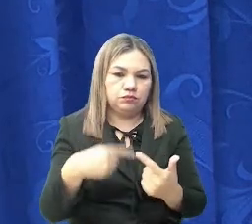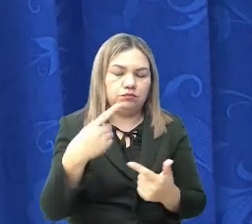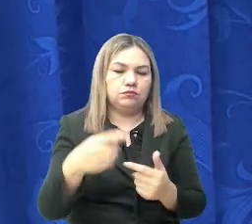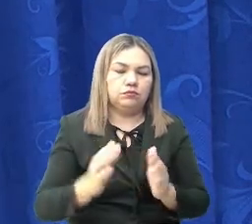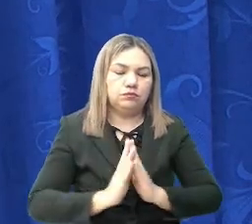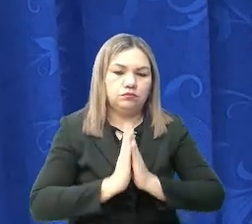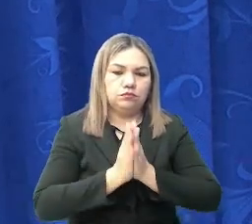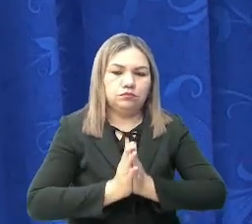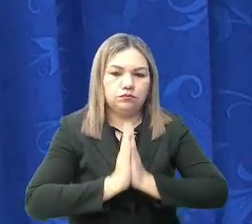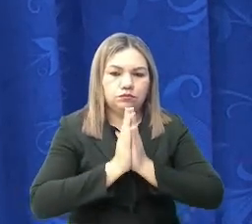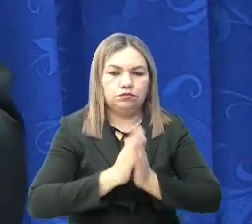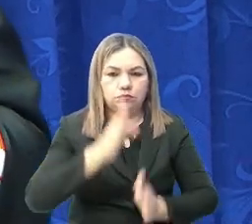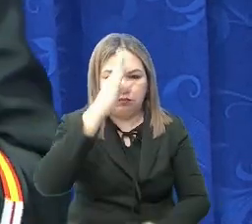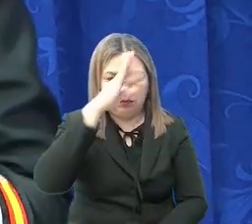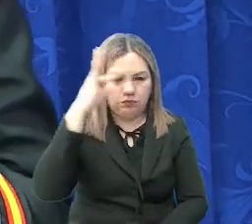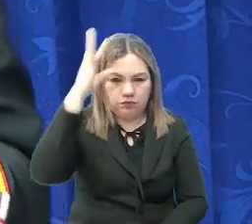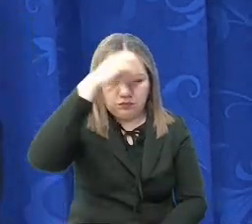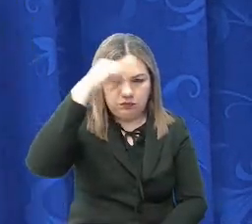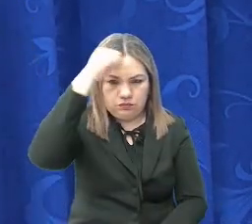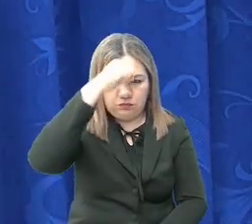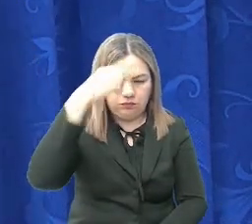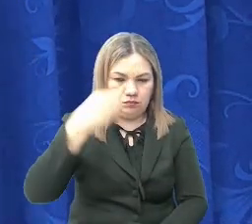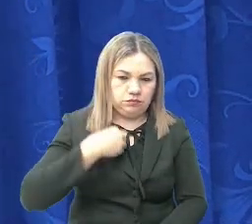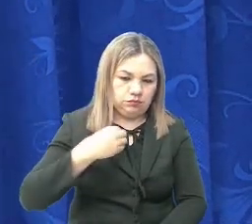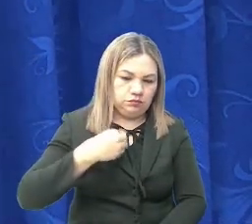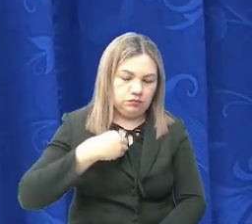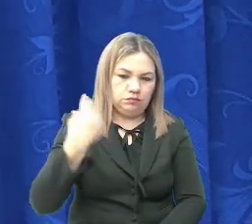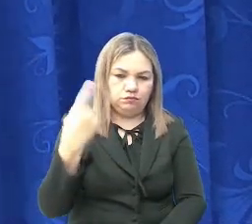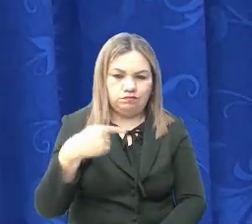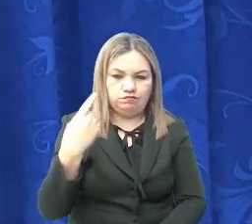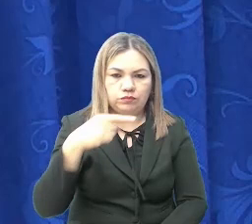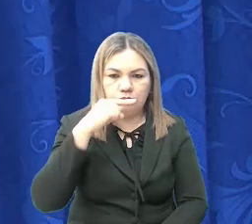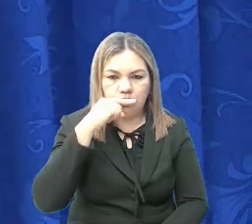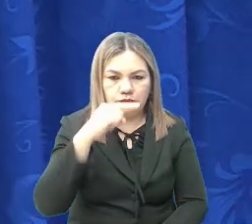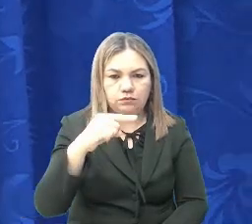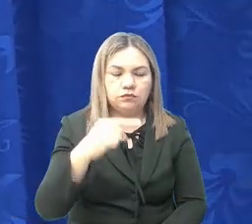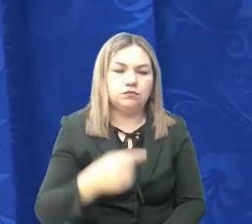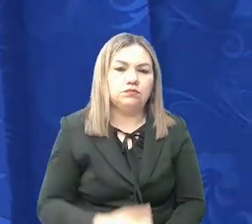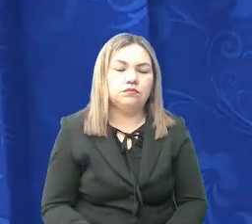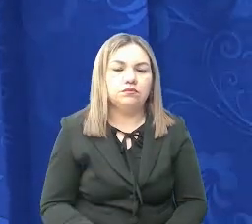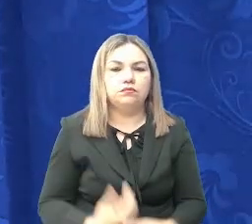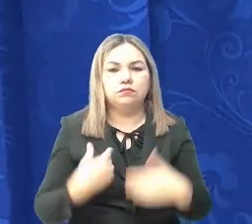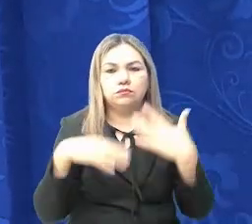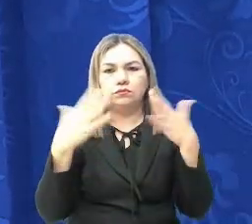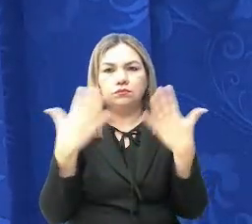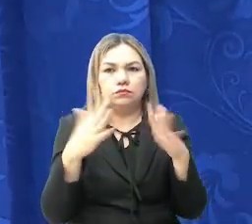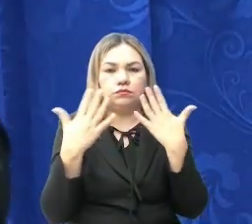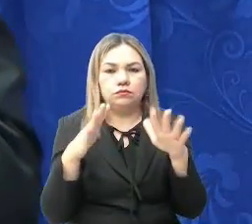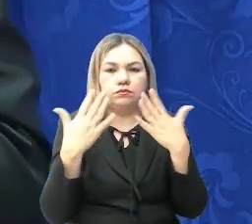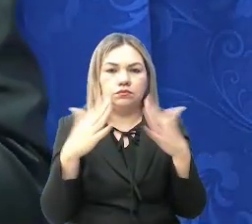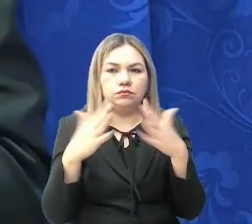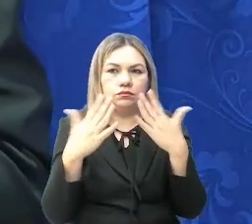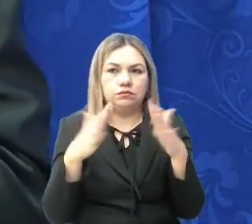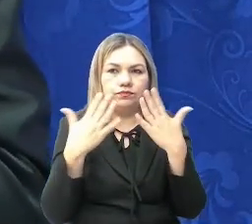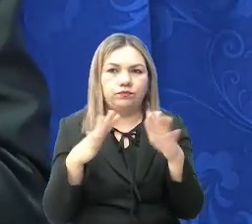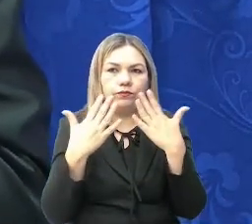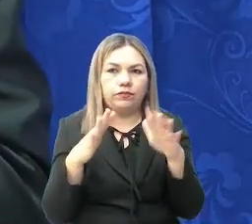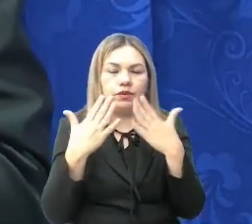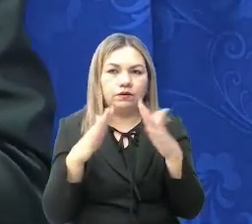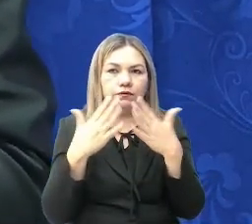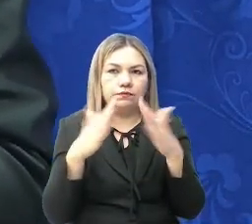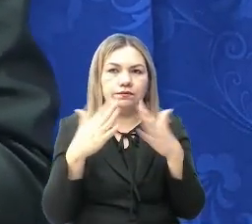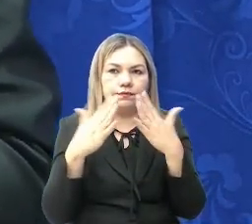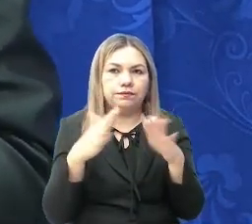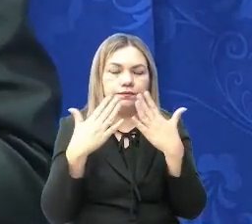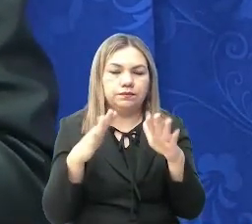morning you will need to have a habit to repent of your sins, of everything that's wrong. How many of you give a great round of applause